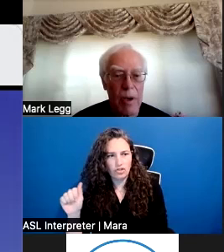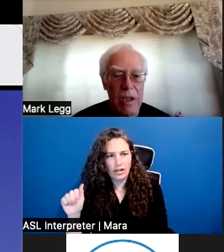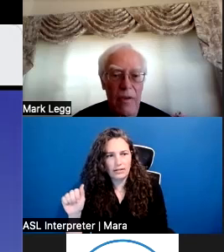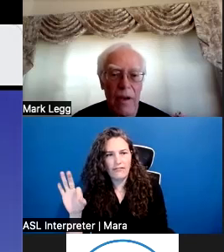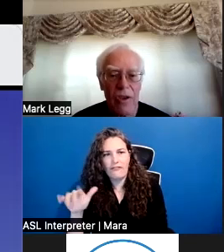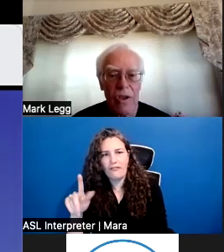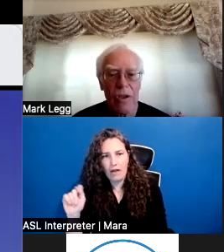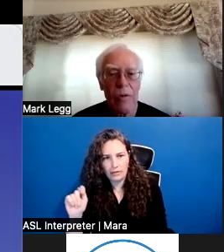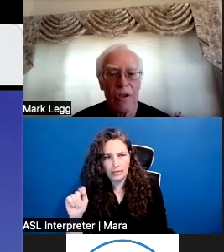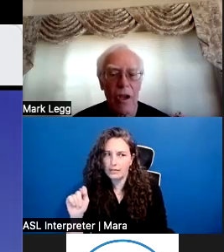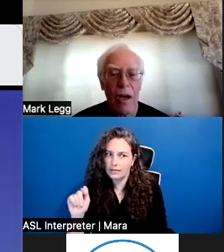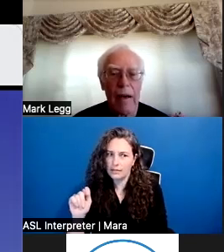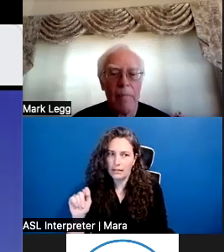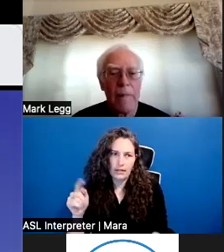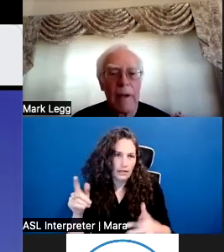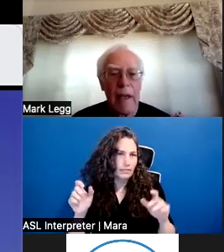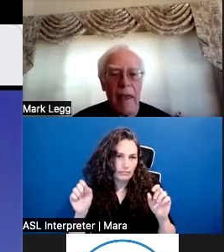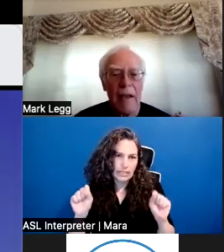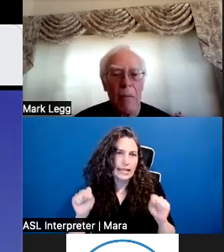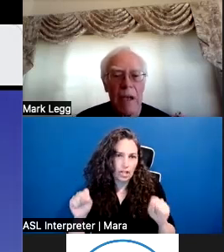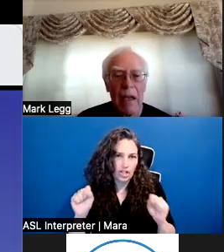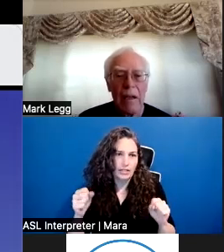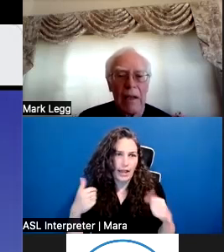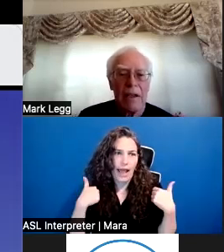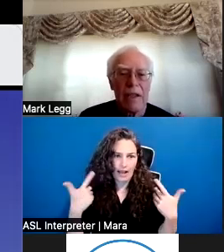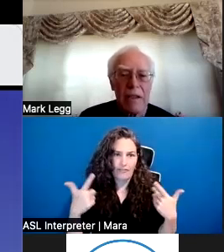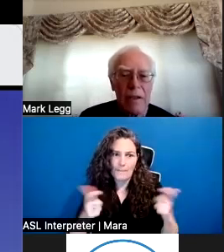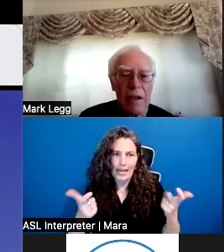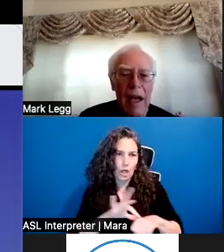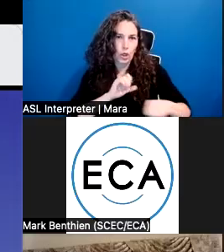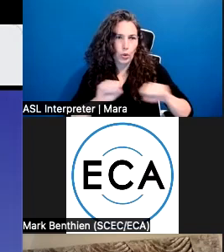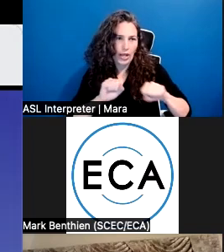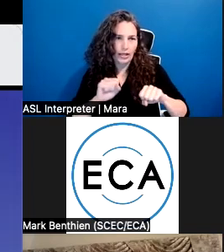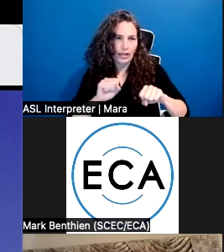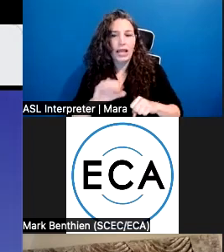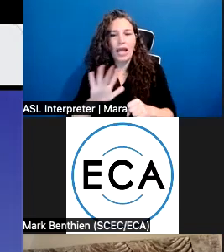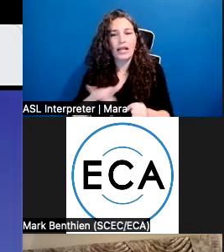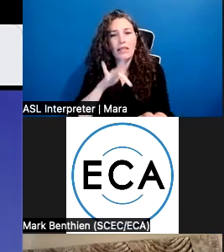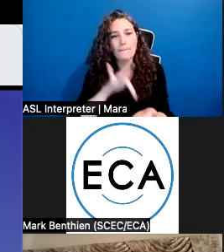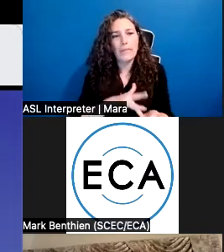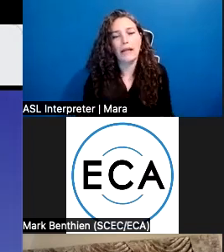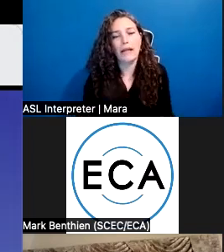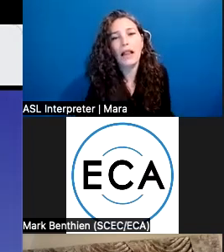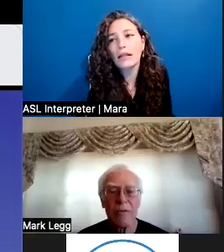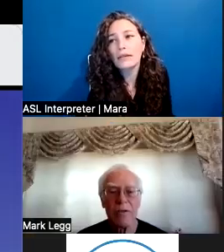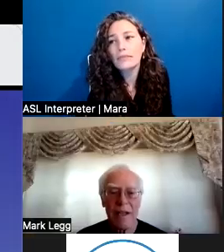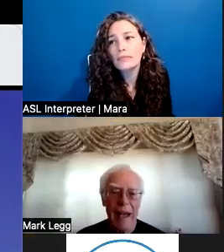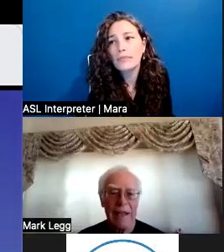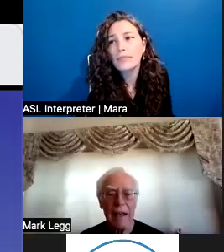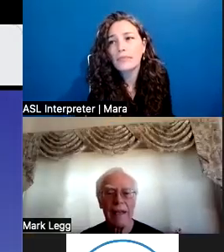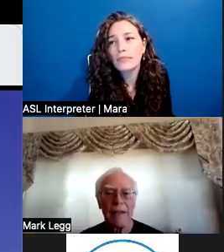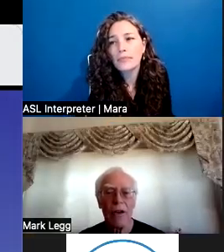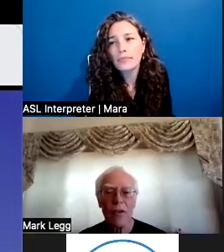But there's a bunch of other faults there too, which are long. And then in the middle, just to the right of the San Clemente label, you have that really dense cluster, which is